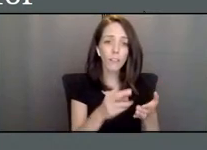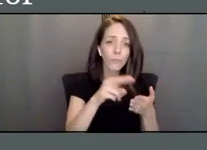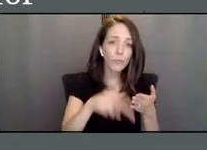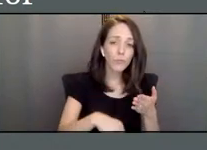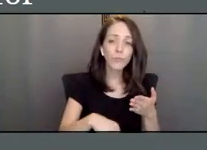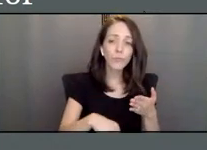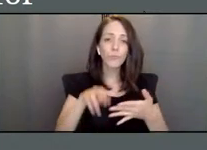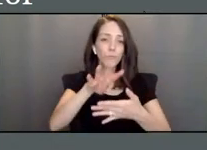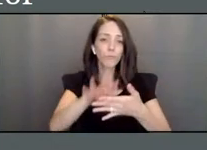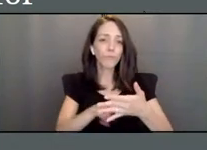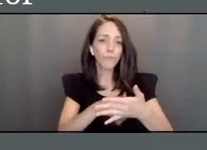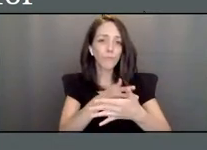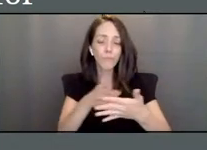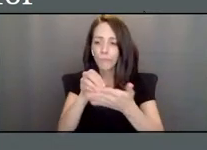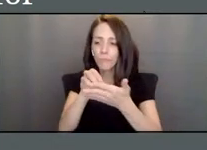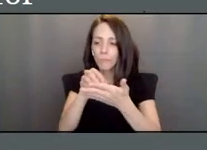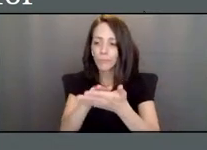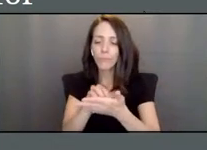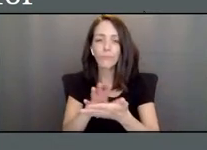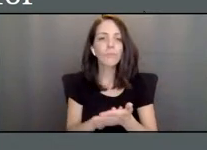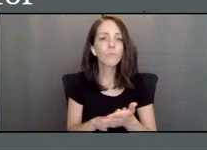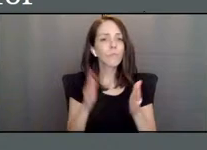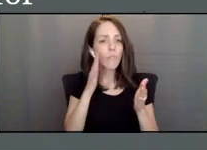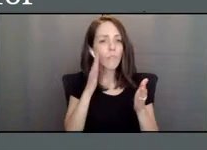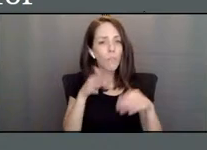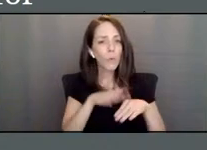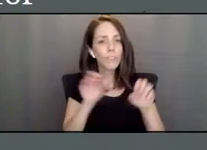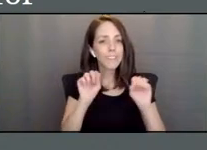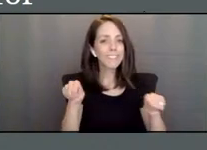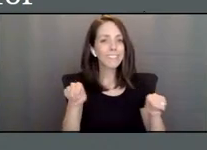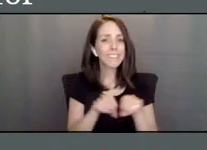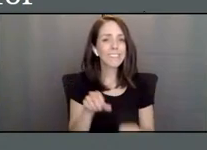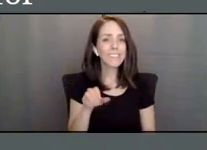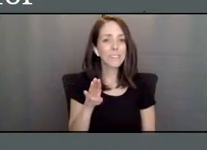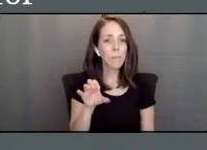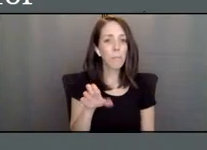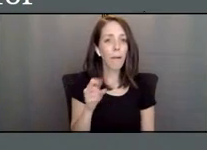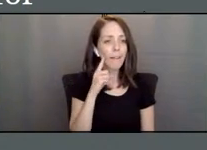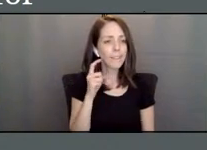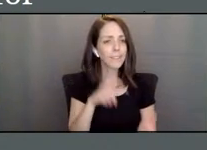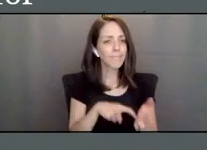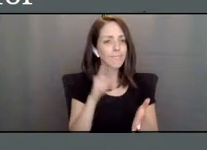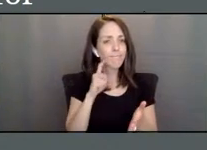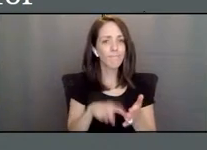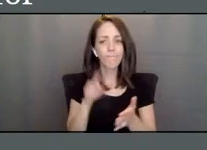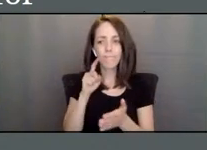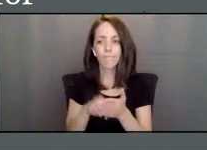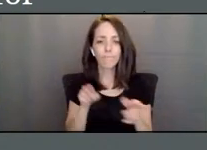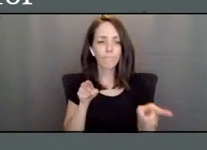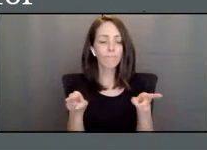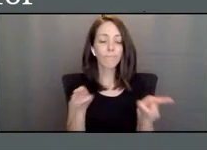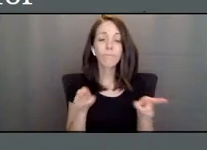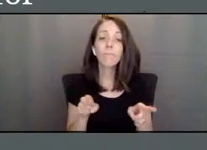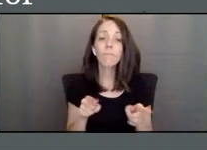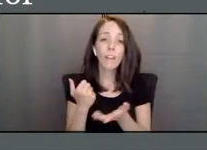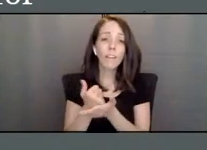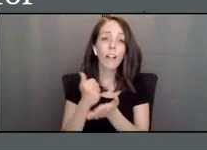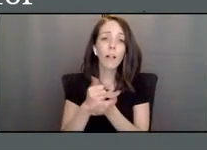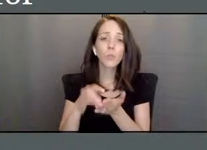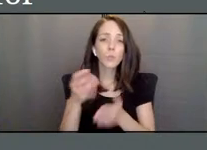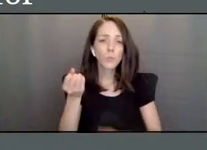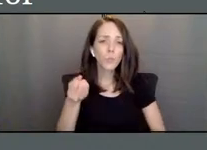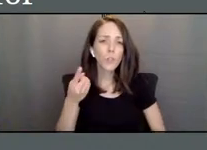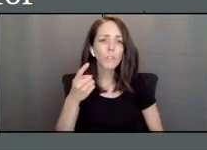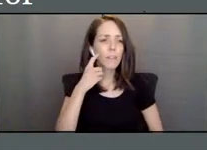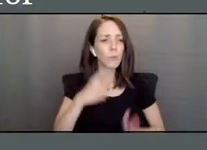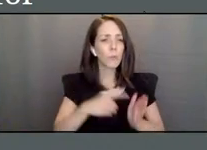system biases, and incorporate more opportunity for students to pay attention to racism that exists in the microsystems of care. A couple of